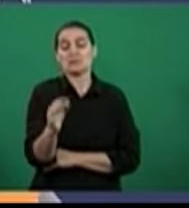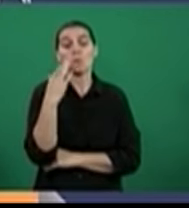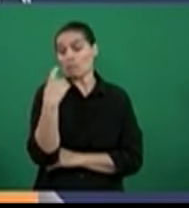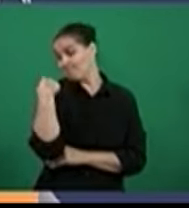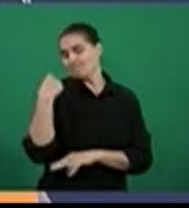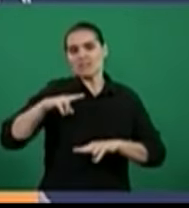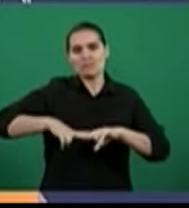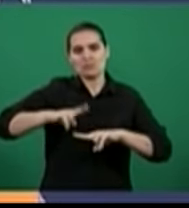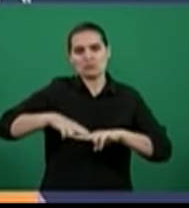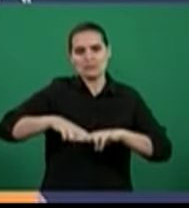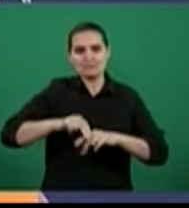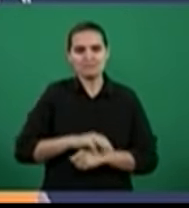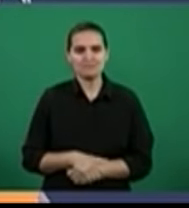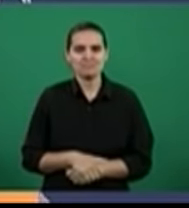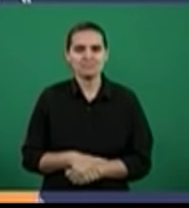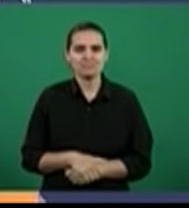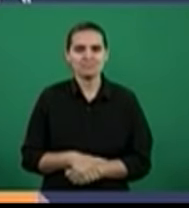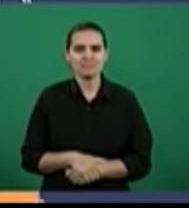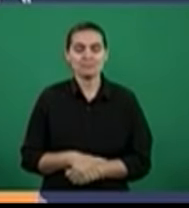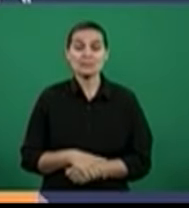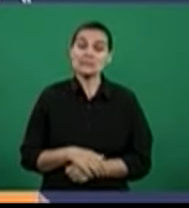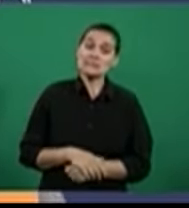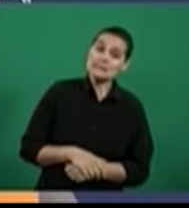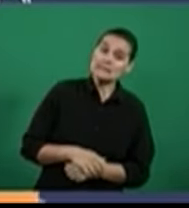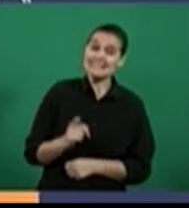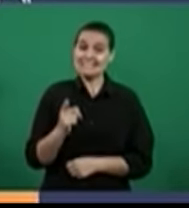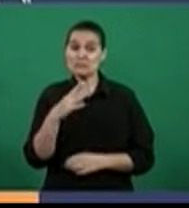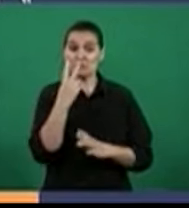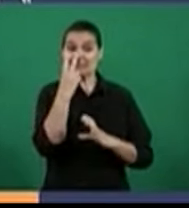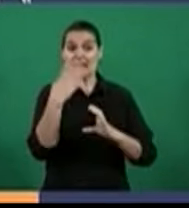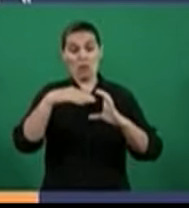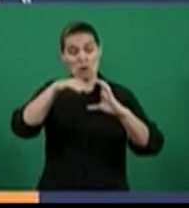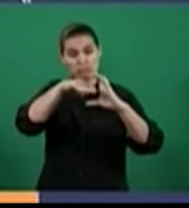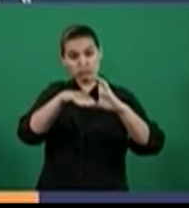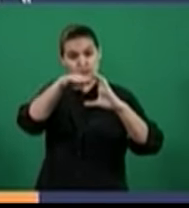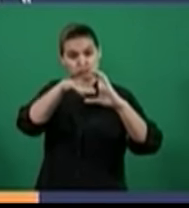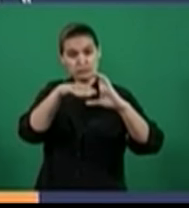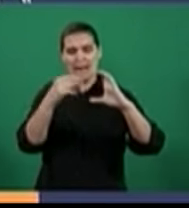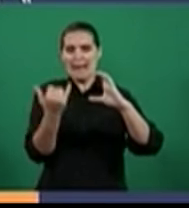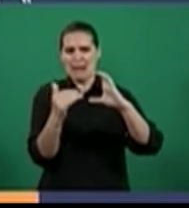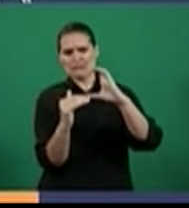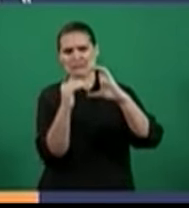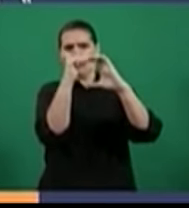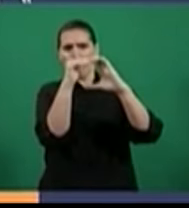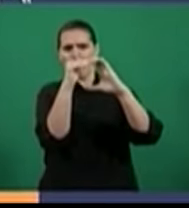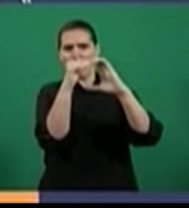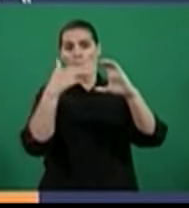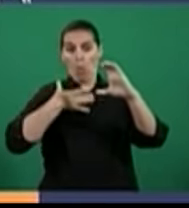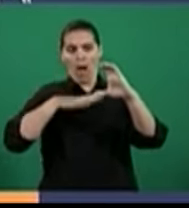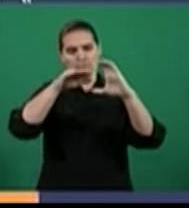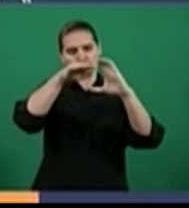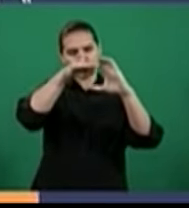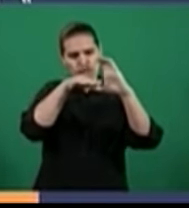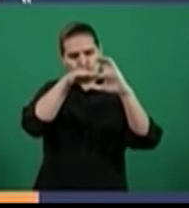February. This is nearer the top of our target range than the midpoint.